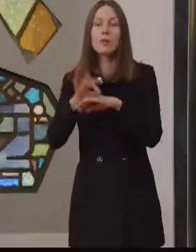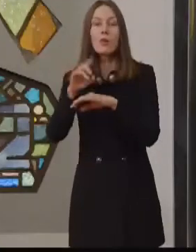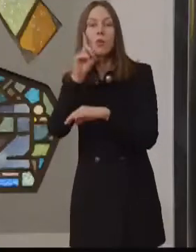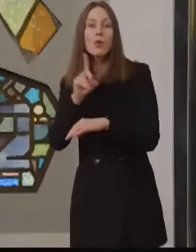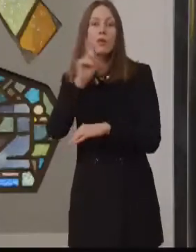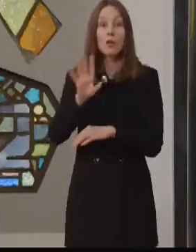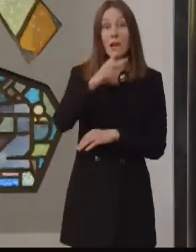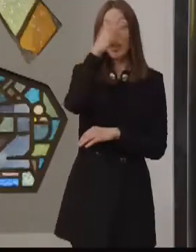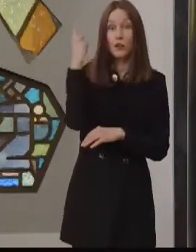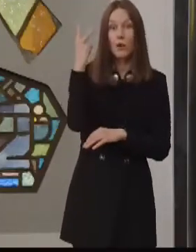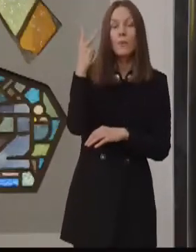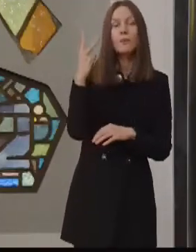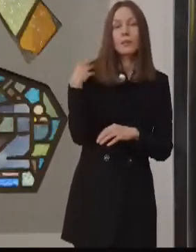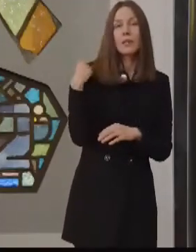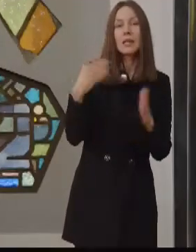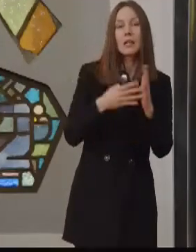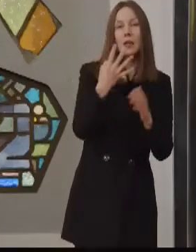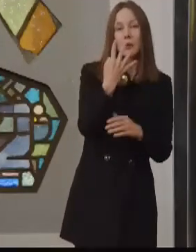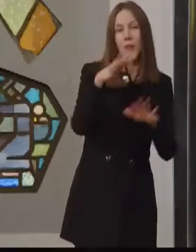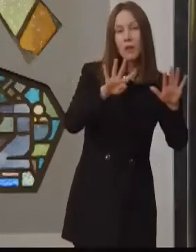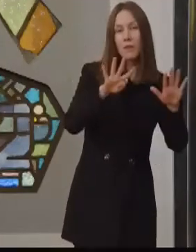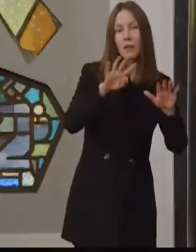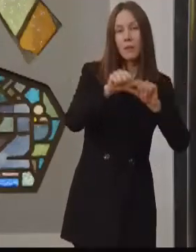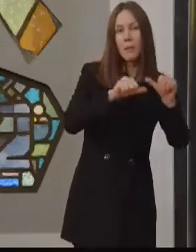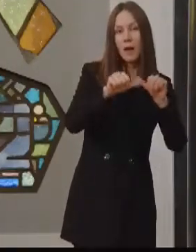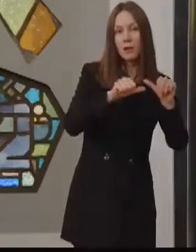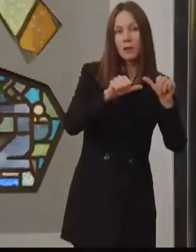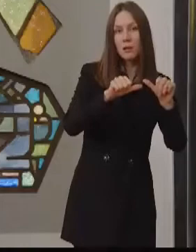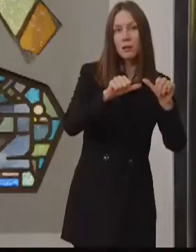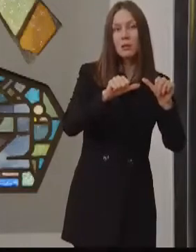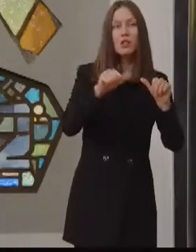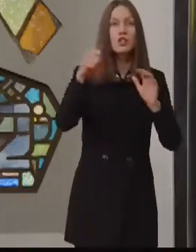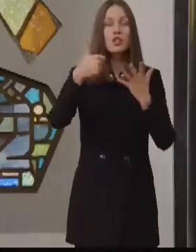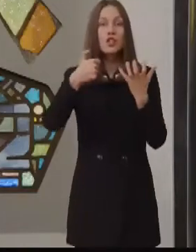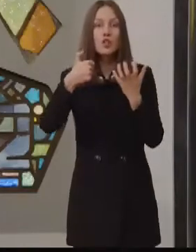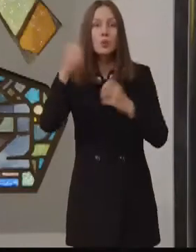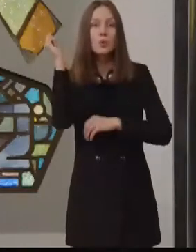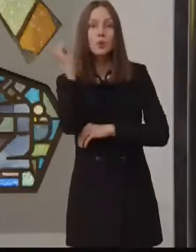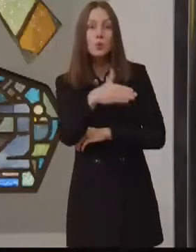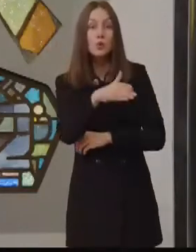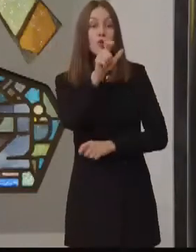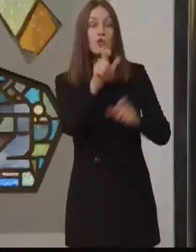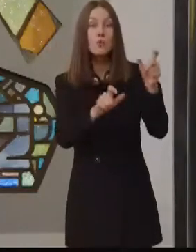Speaking about the willingness for marriage, in the age group up to